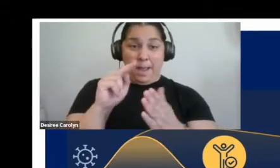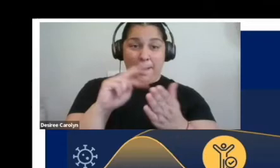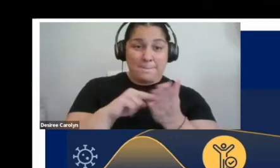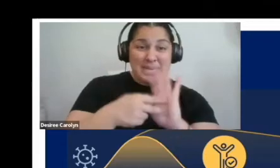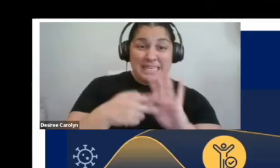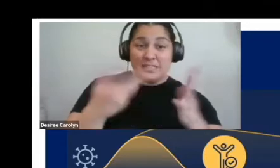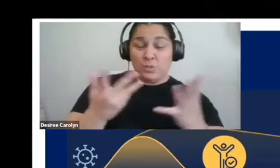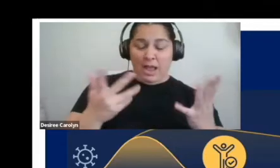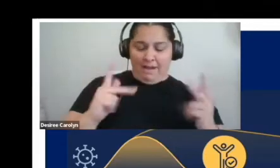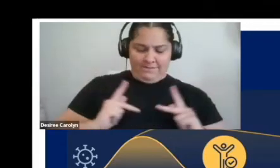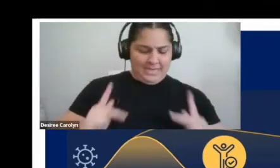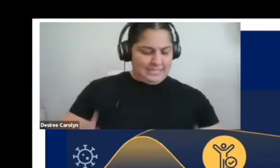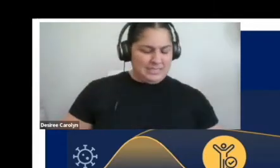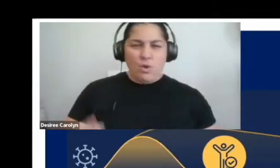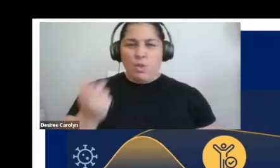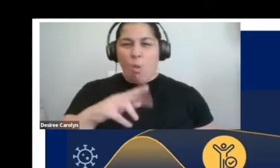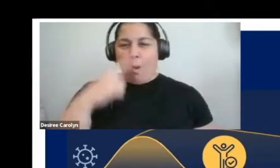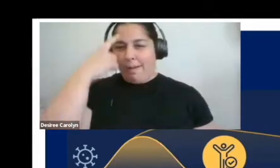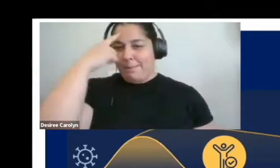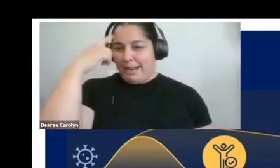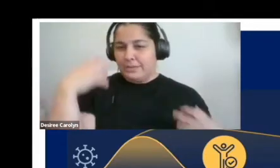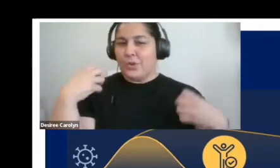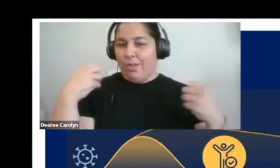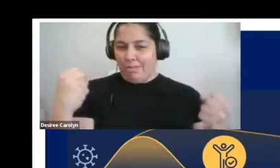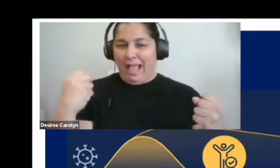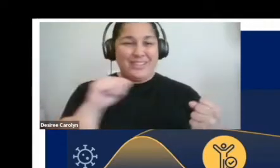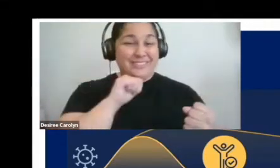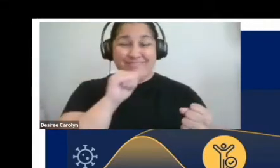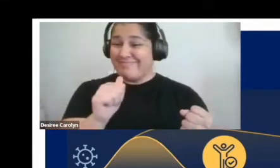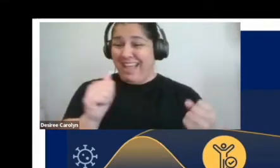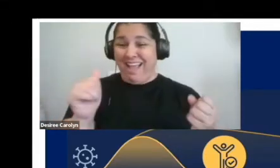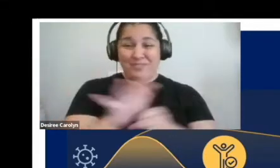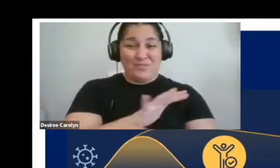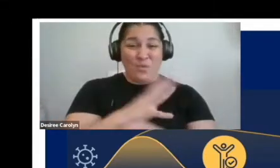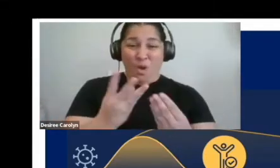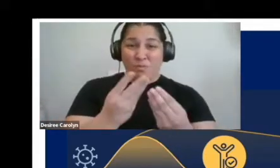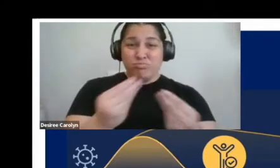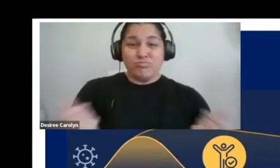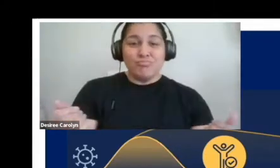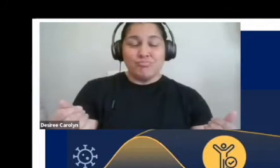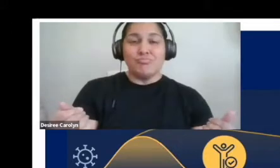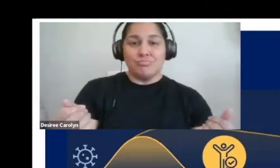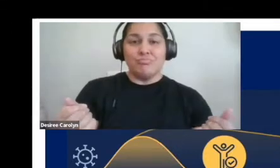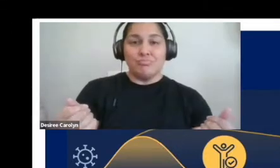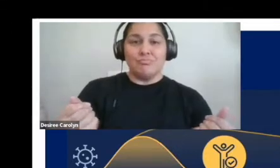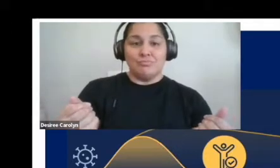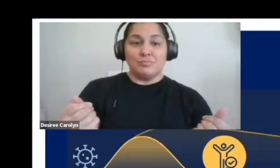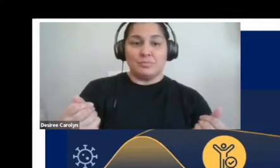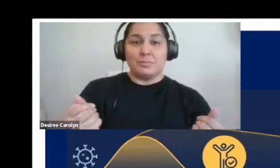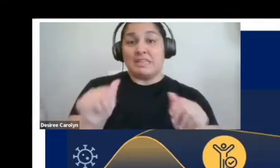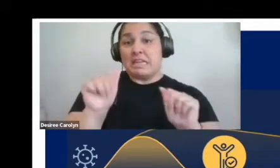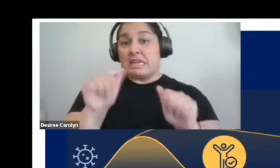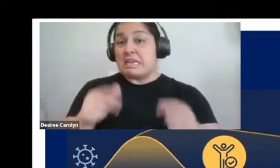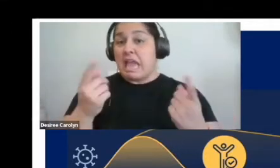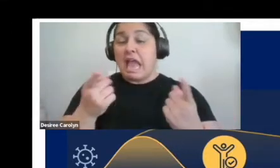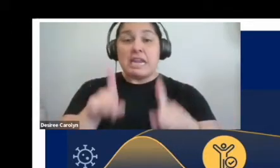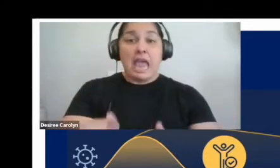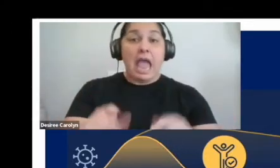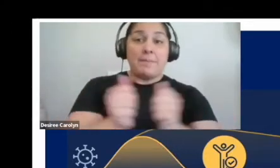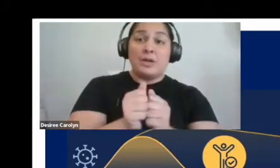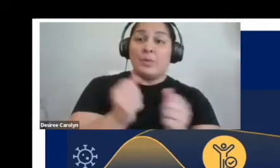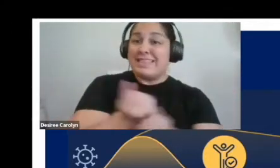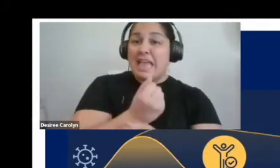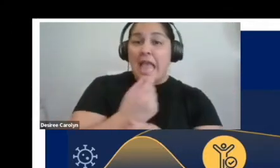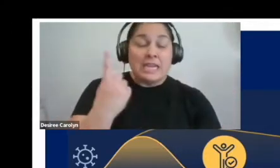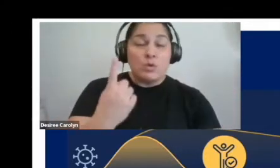health symptoms that don't go away in people who've had COVID. This can happen in anybody. It can happen in young people,